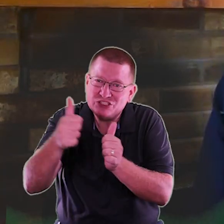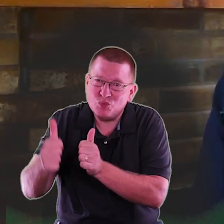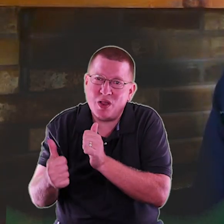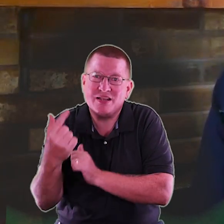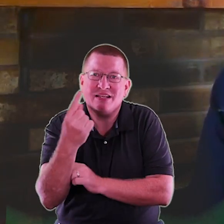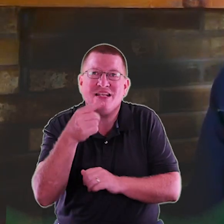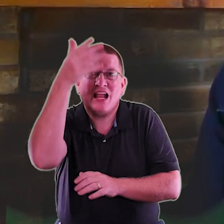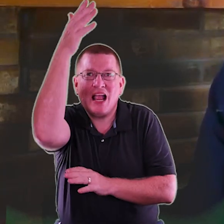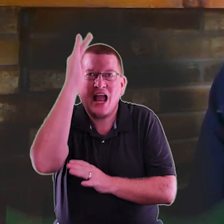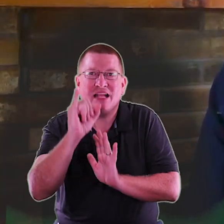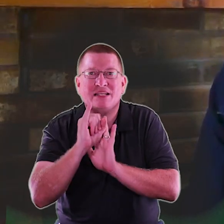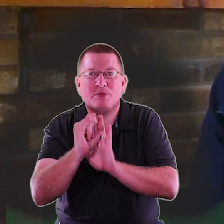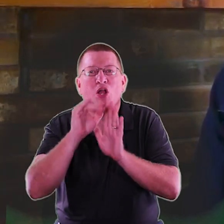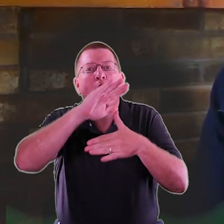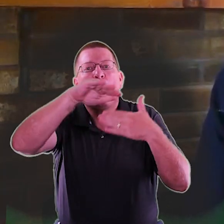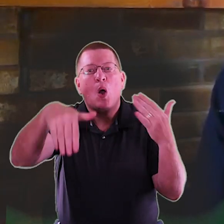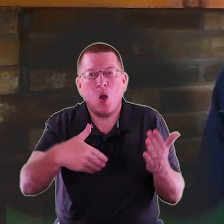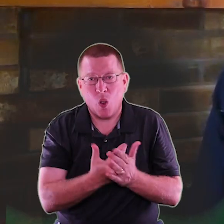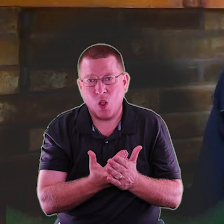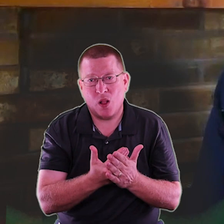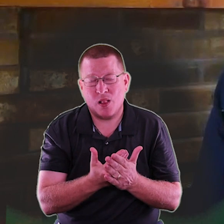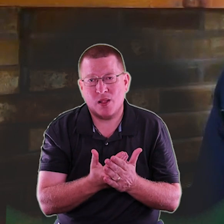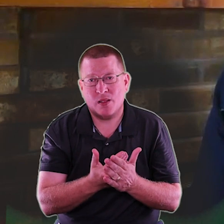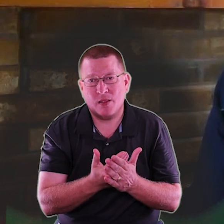in God's image, all.